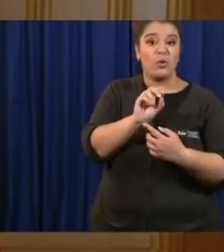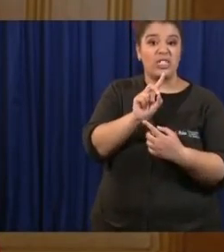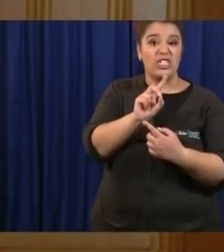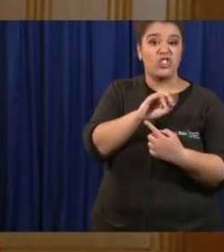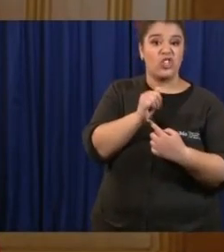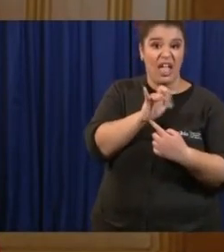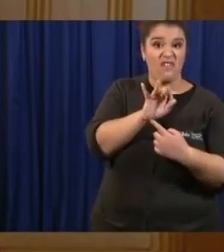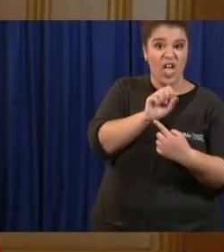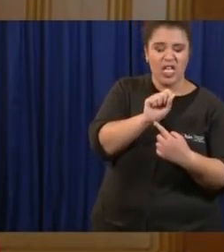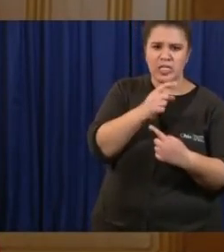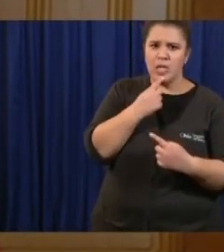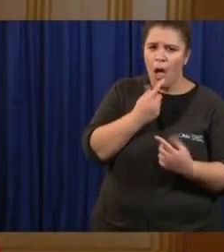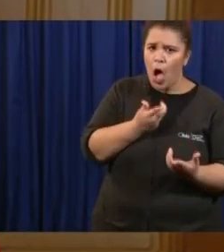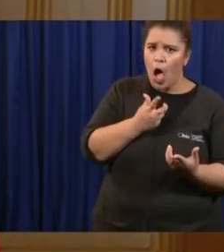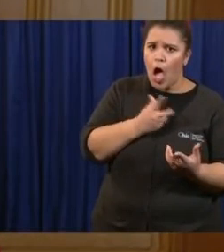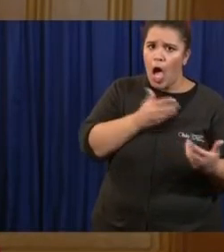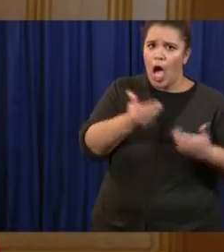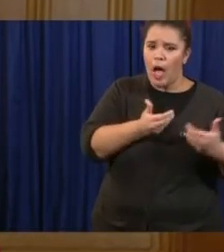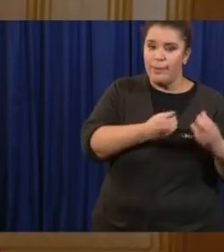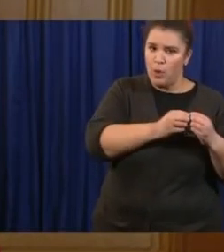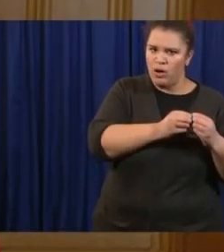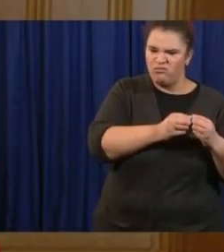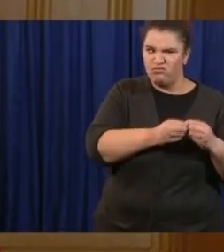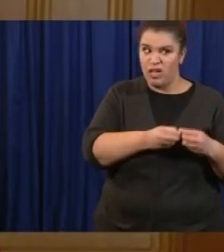be cutting too? Like?